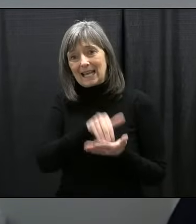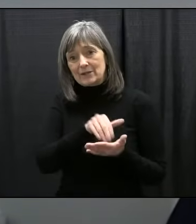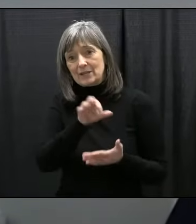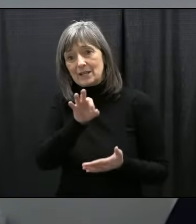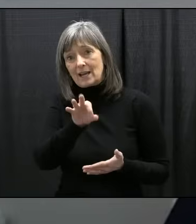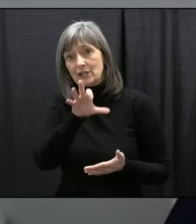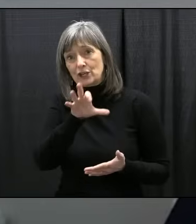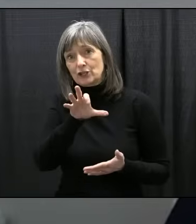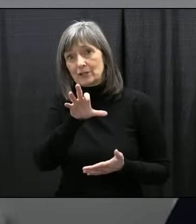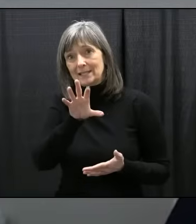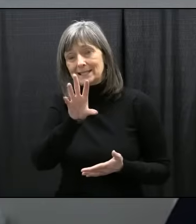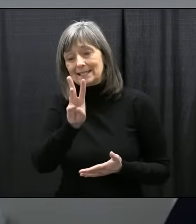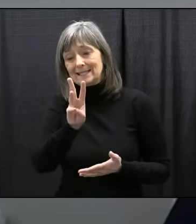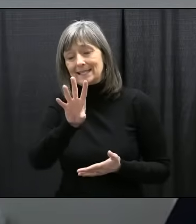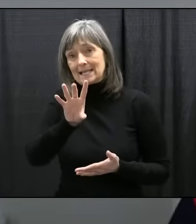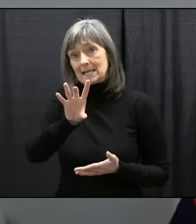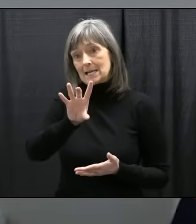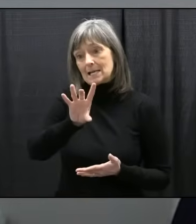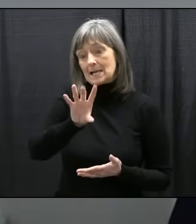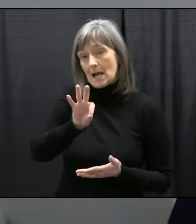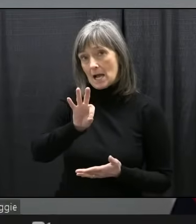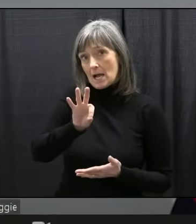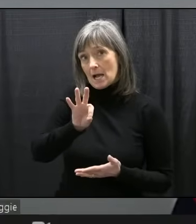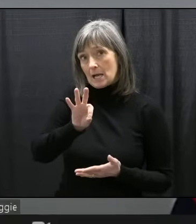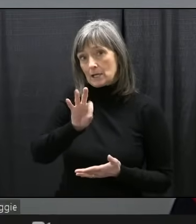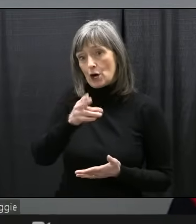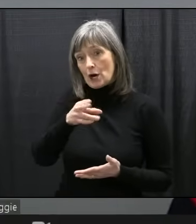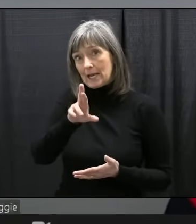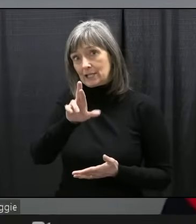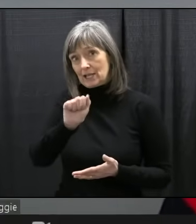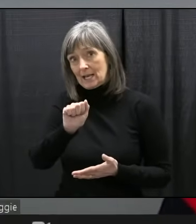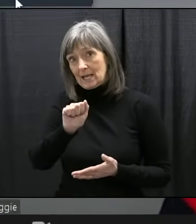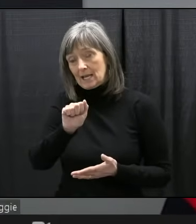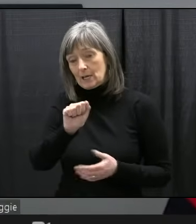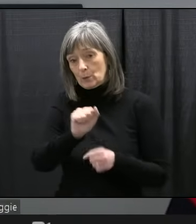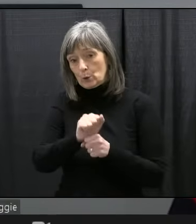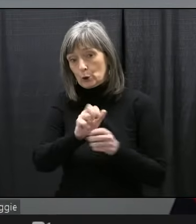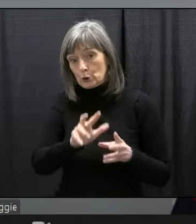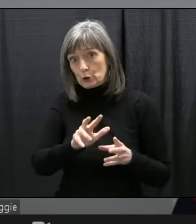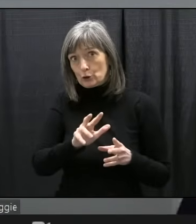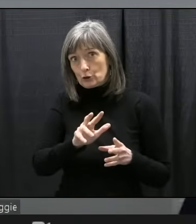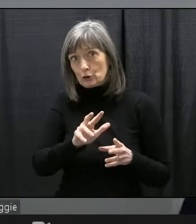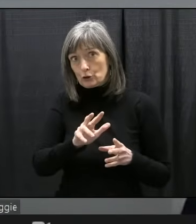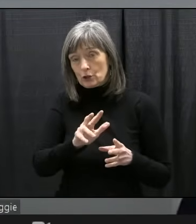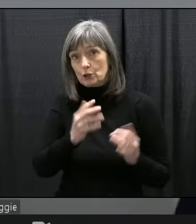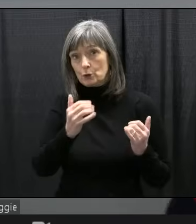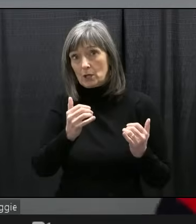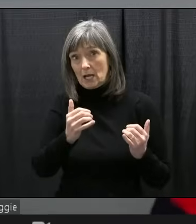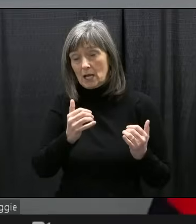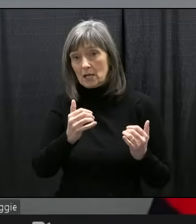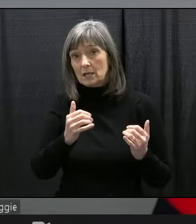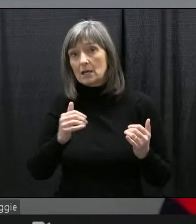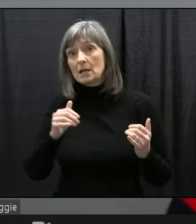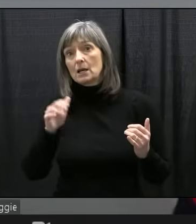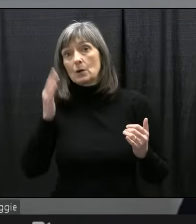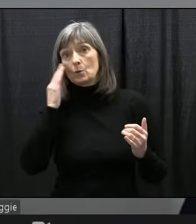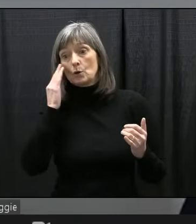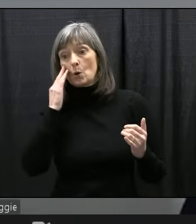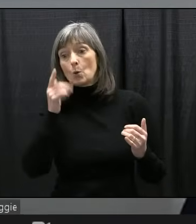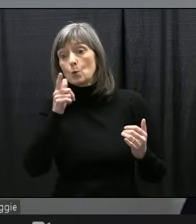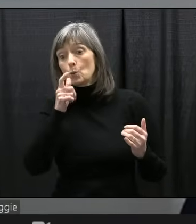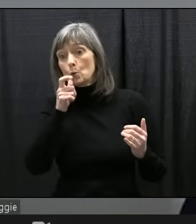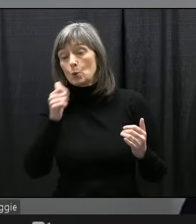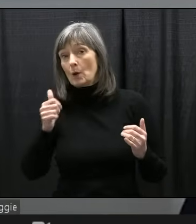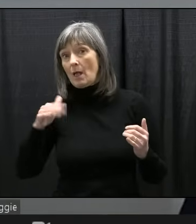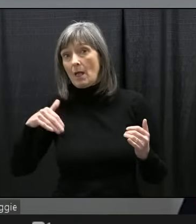19,969 RHA employees. As of noon today, we know of 75